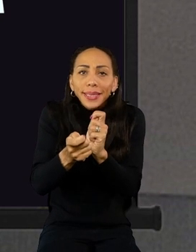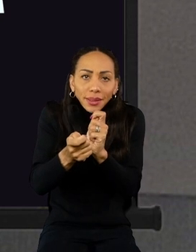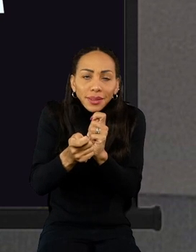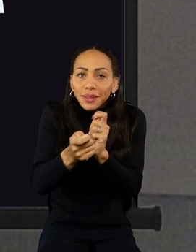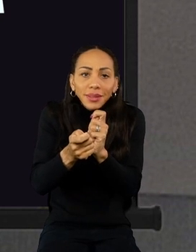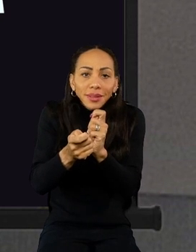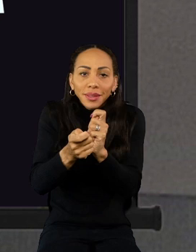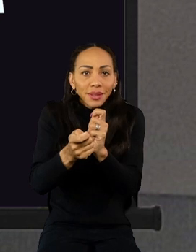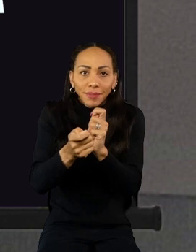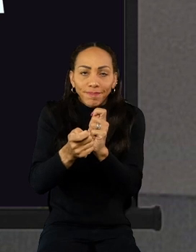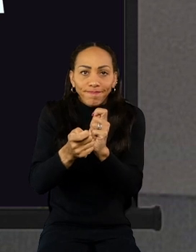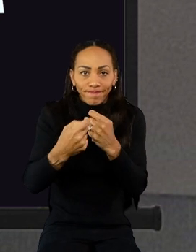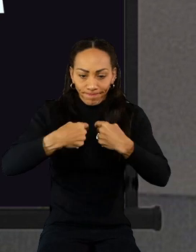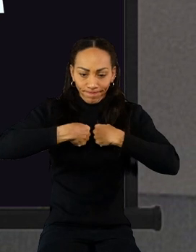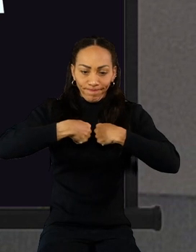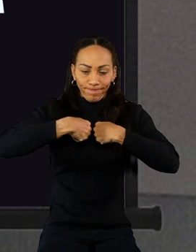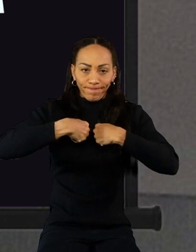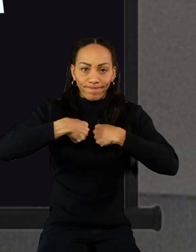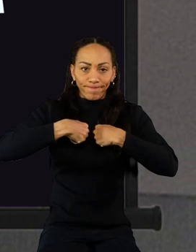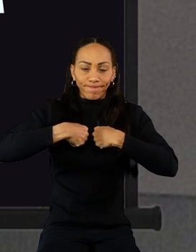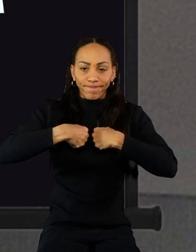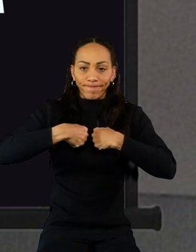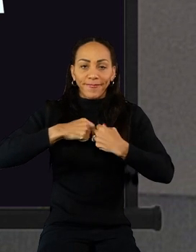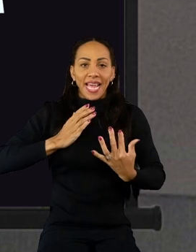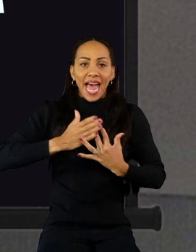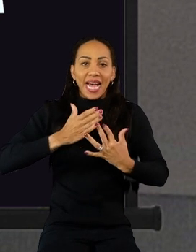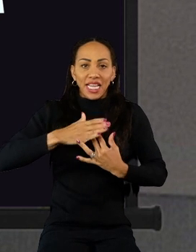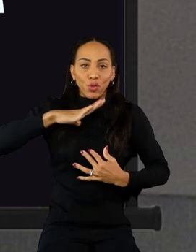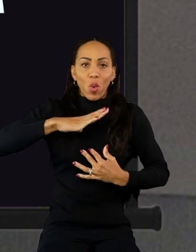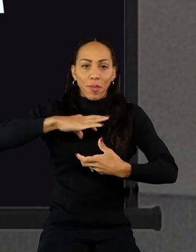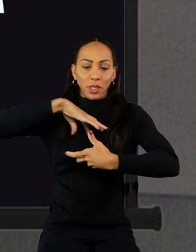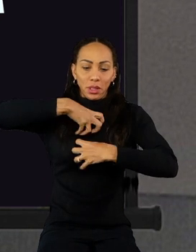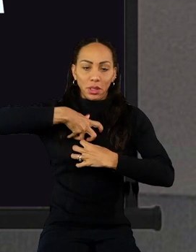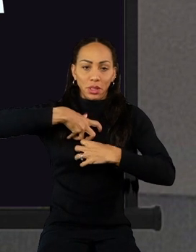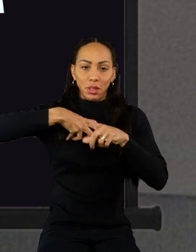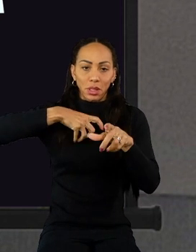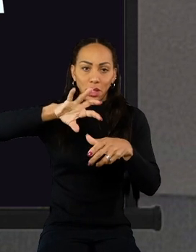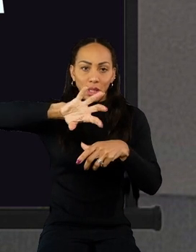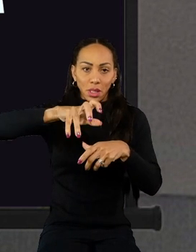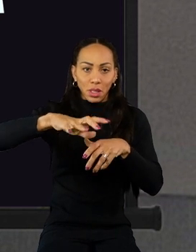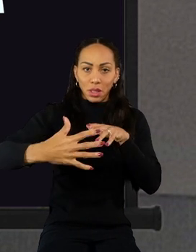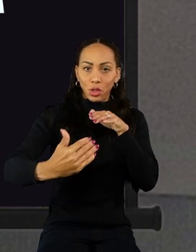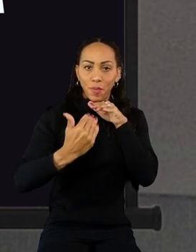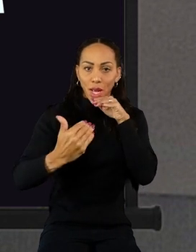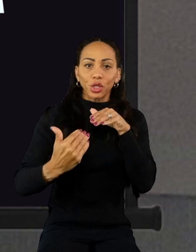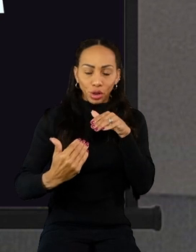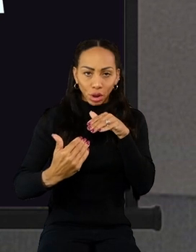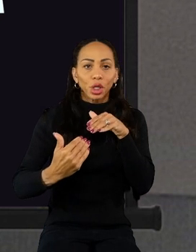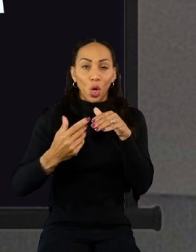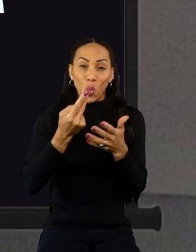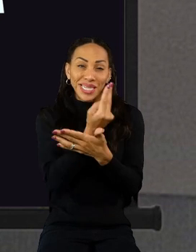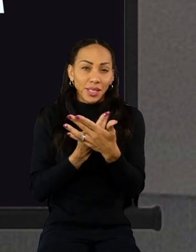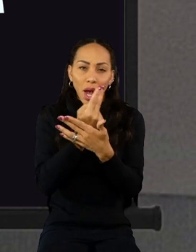The whole of the website can be adapted to the individual's access requirements. So we designed this website